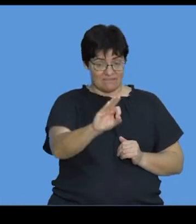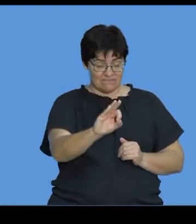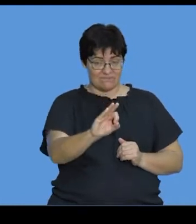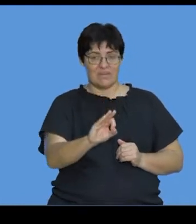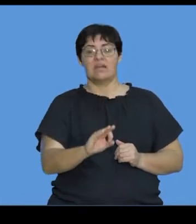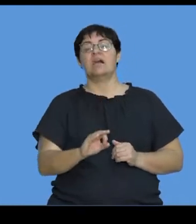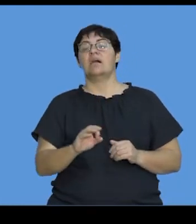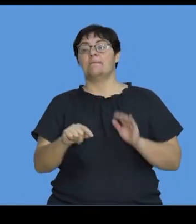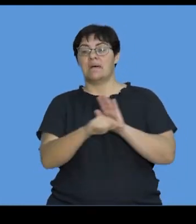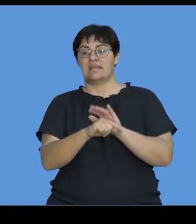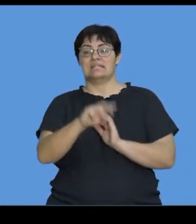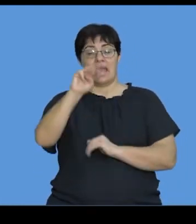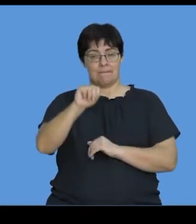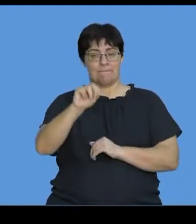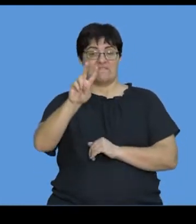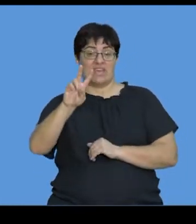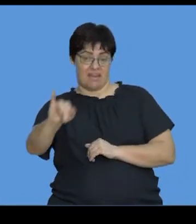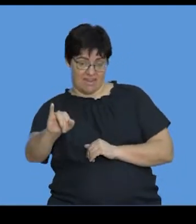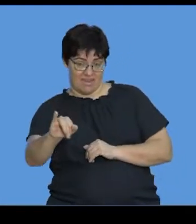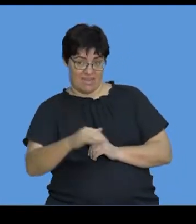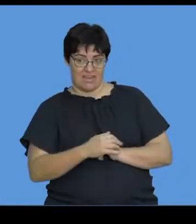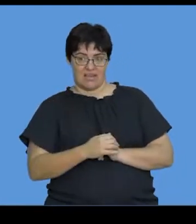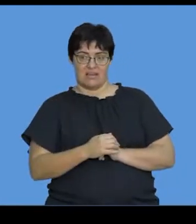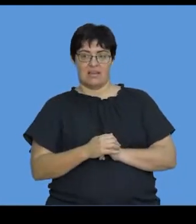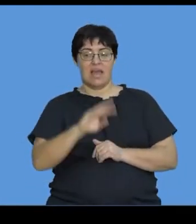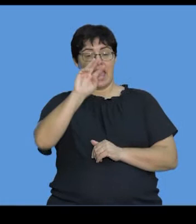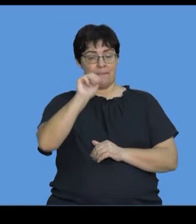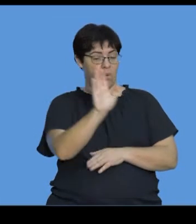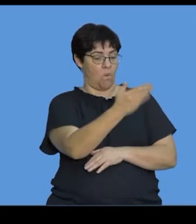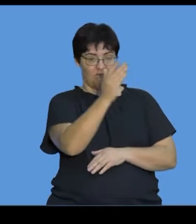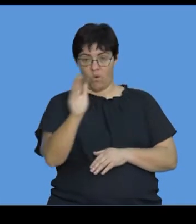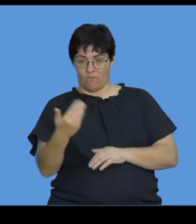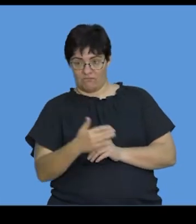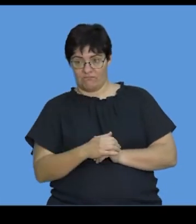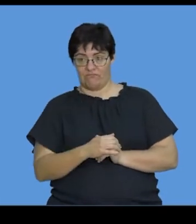M VI. I take the M out.